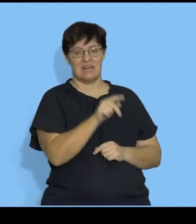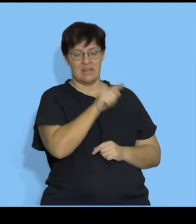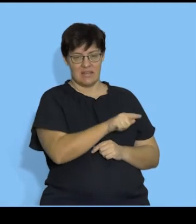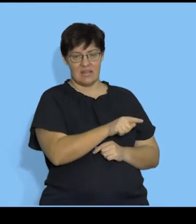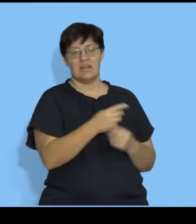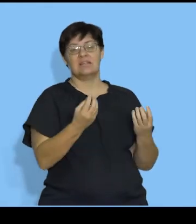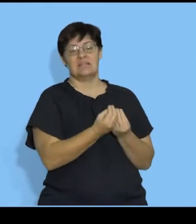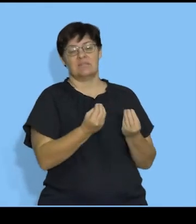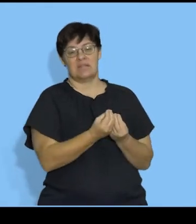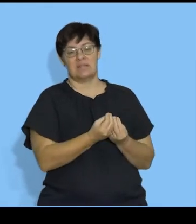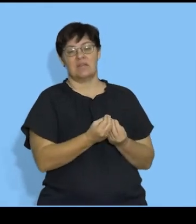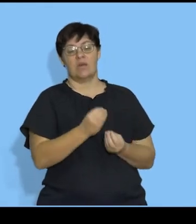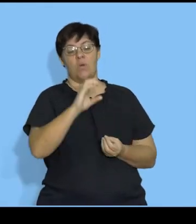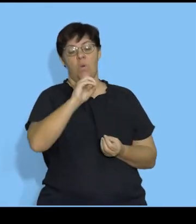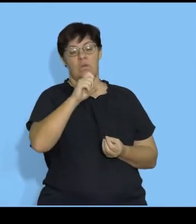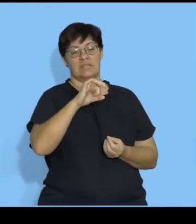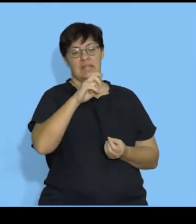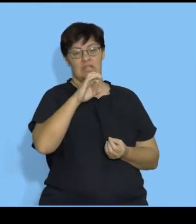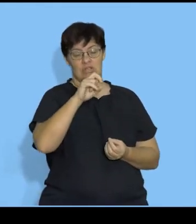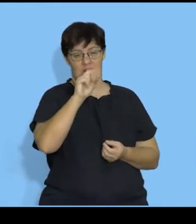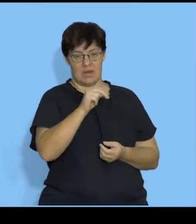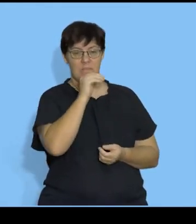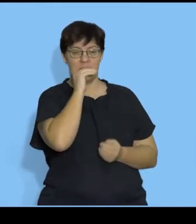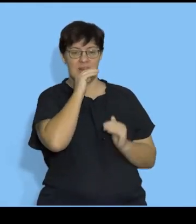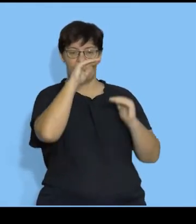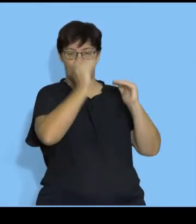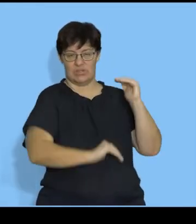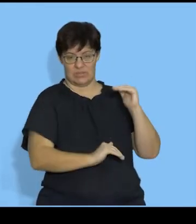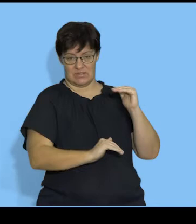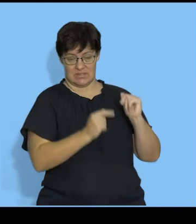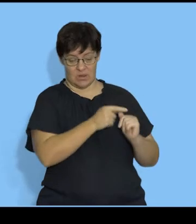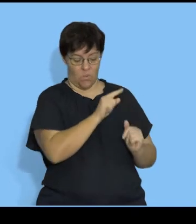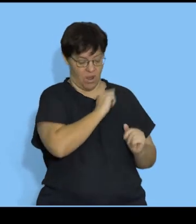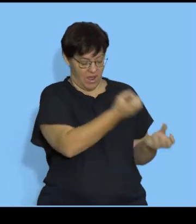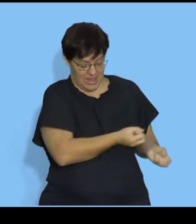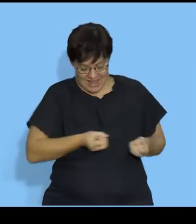that undergoes oxidation, which is a reducing agent, okay?